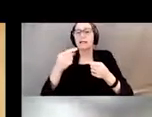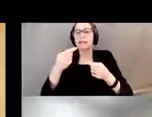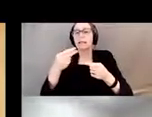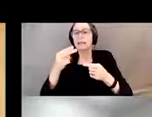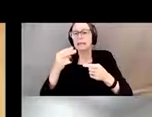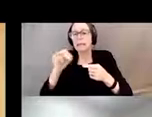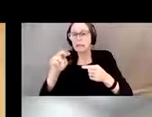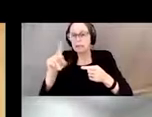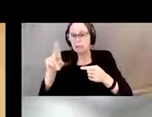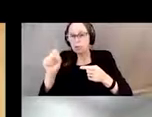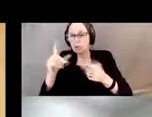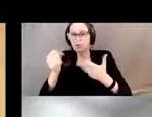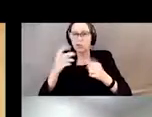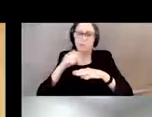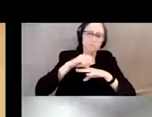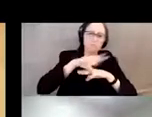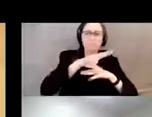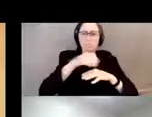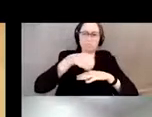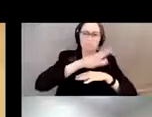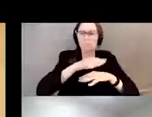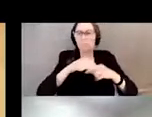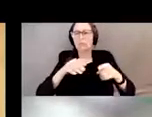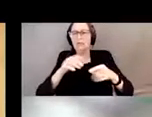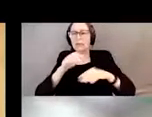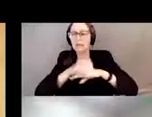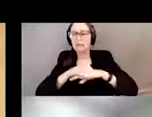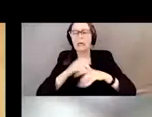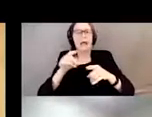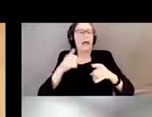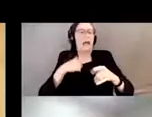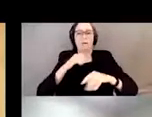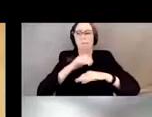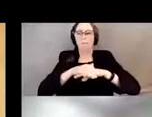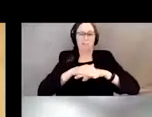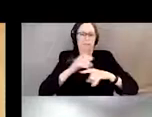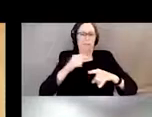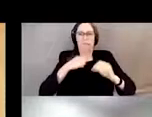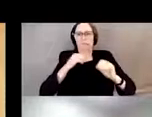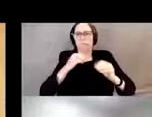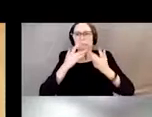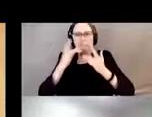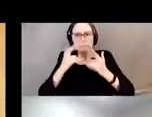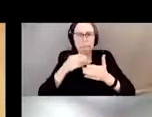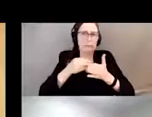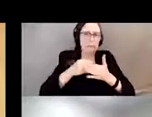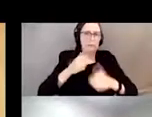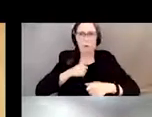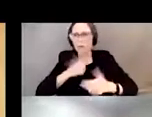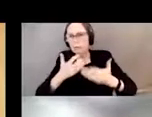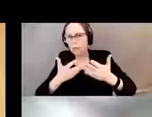is strapped for cash. It's strapped for soldiers after the First World War. And they look at it as,